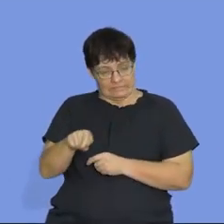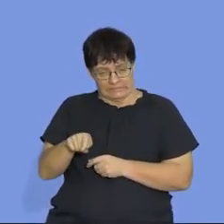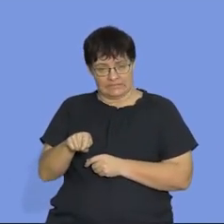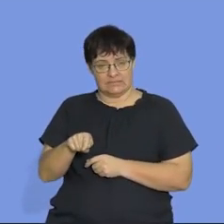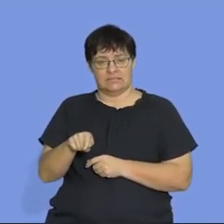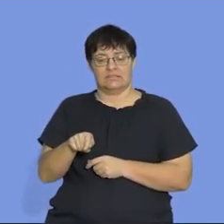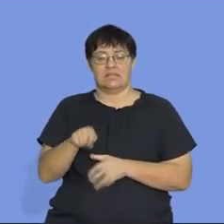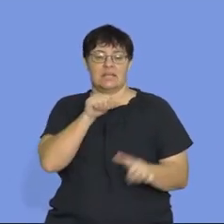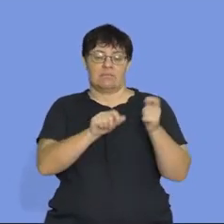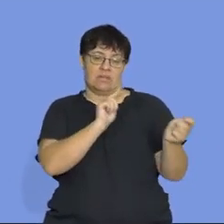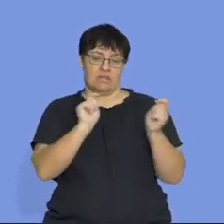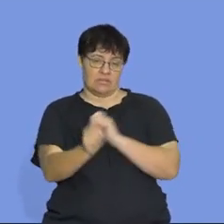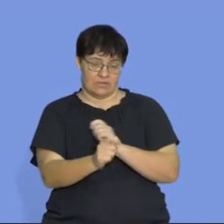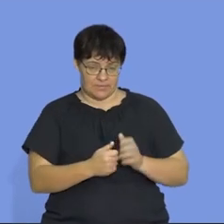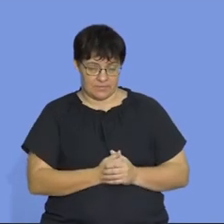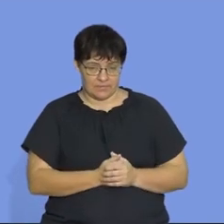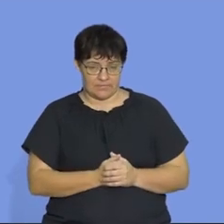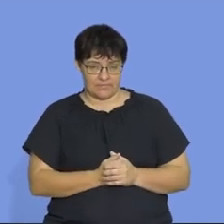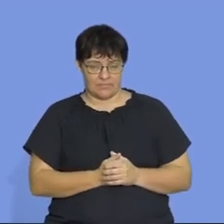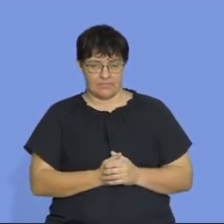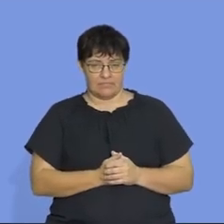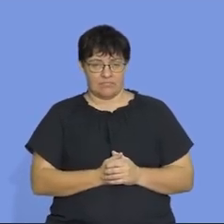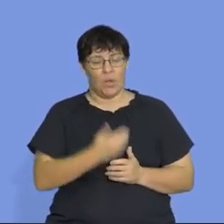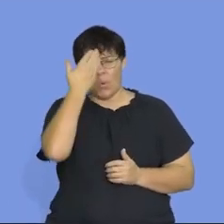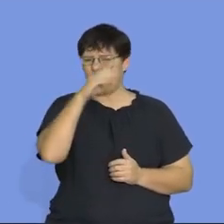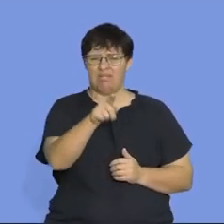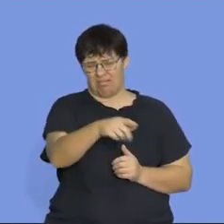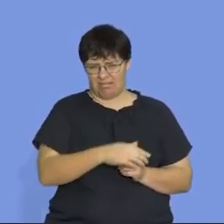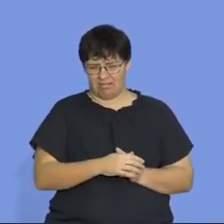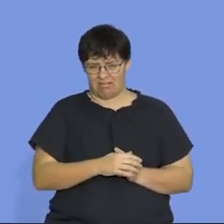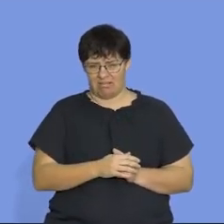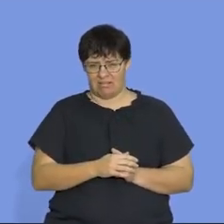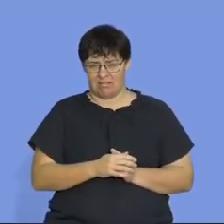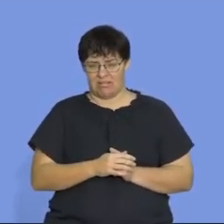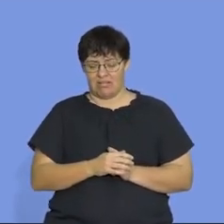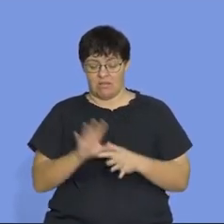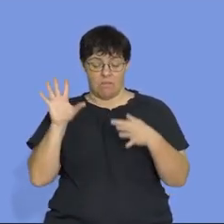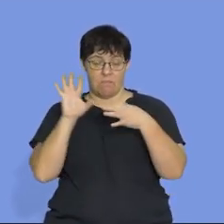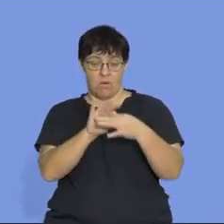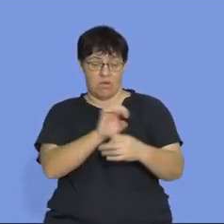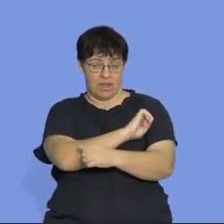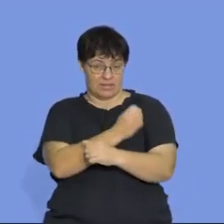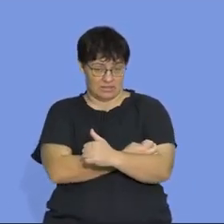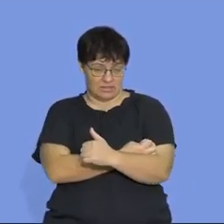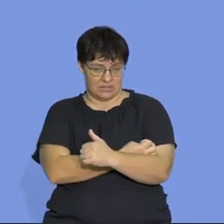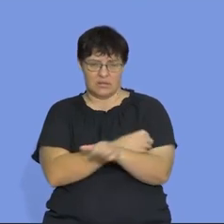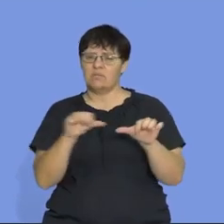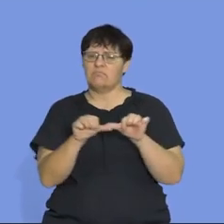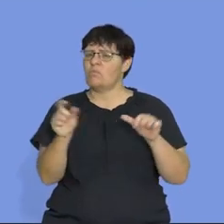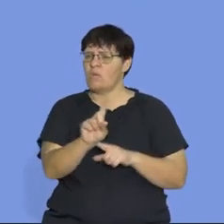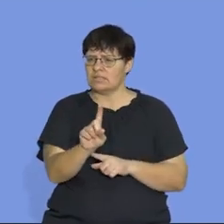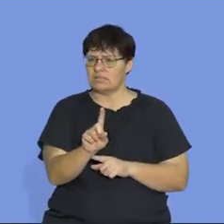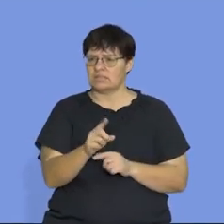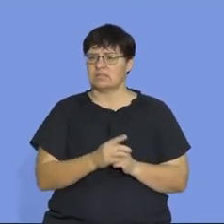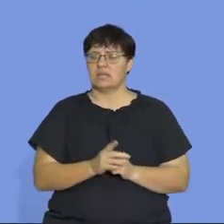is concerned. Right. So what we know is that bond energy, is measured in